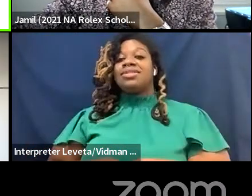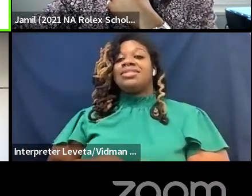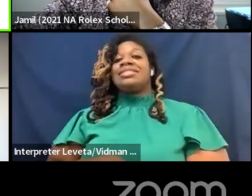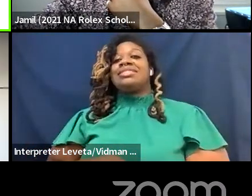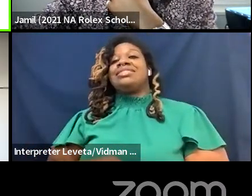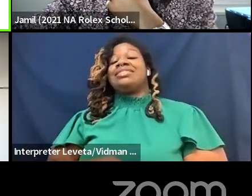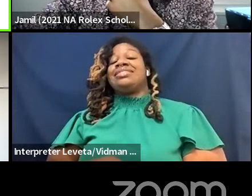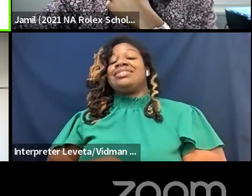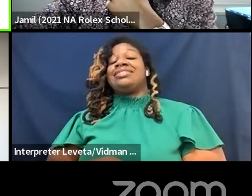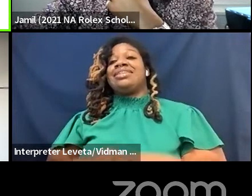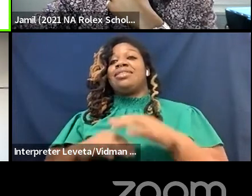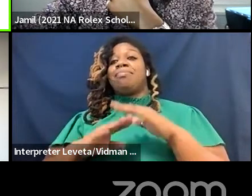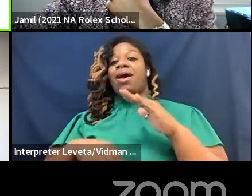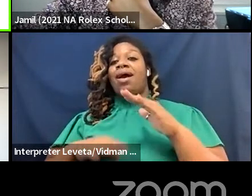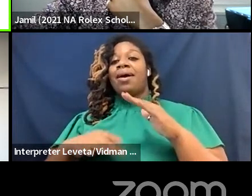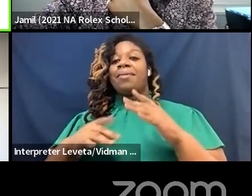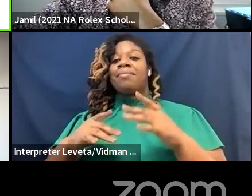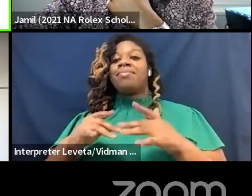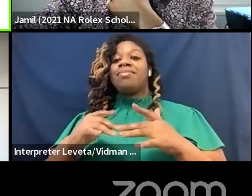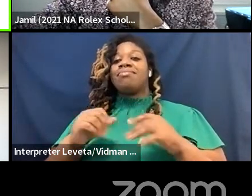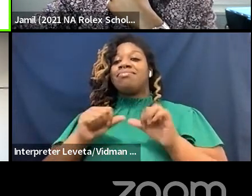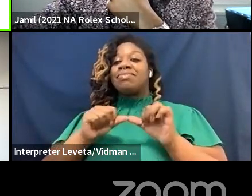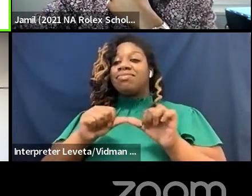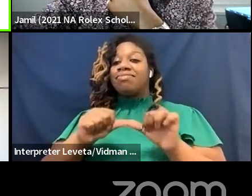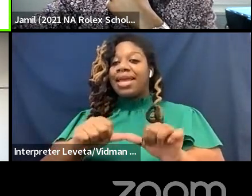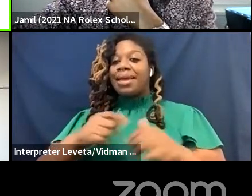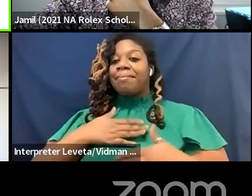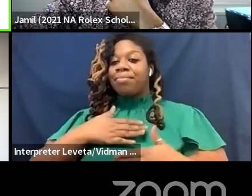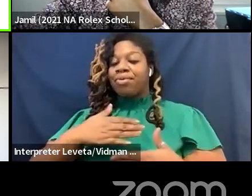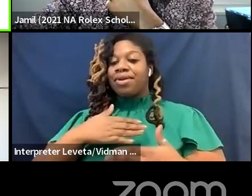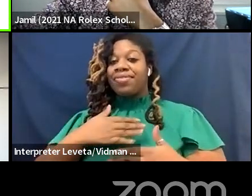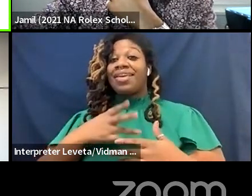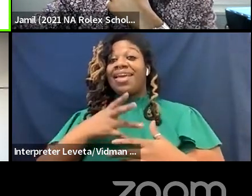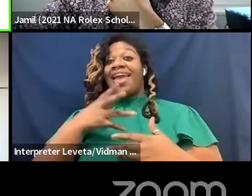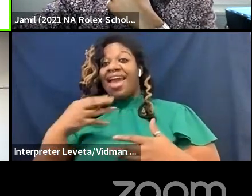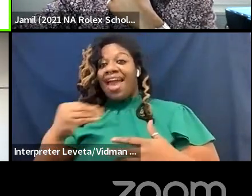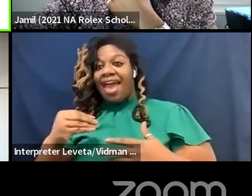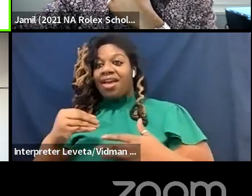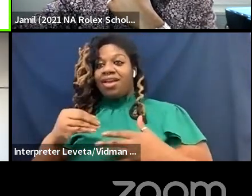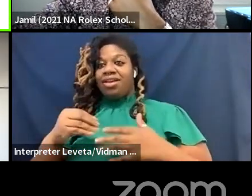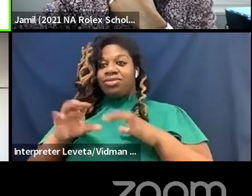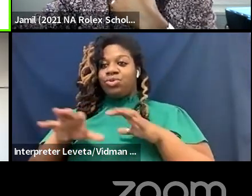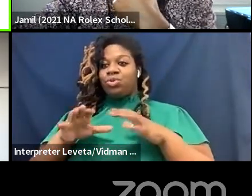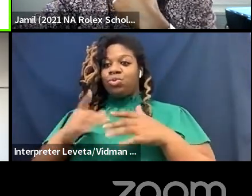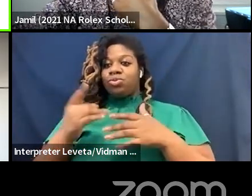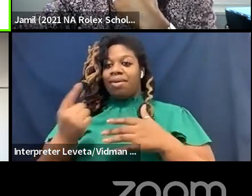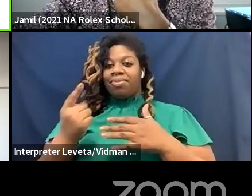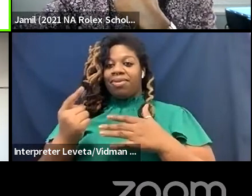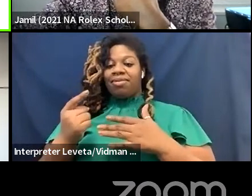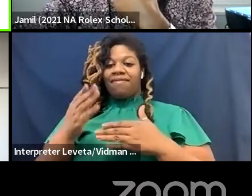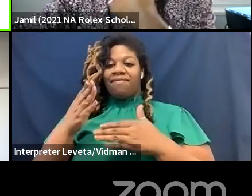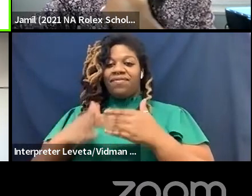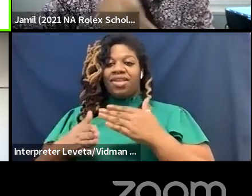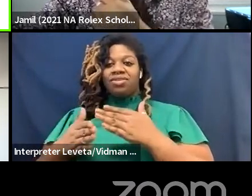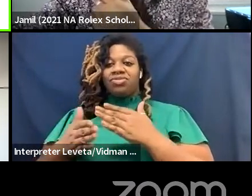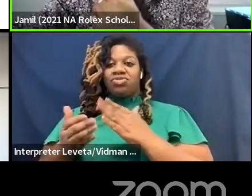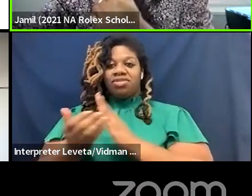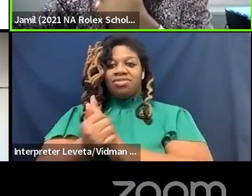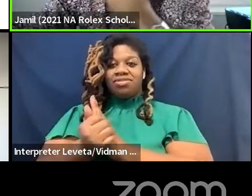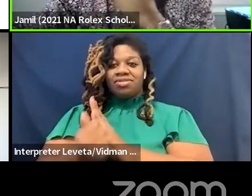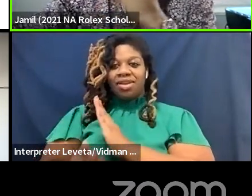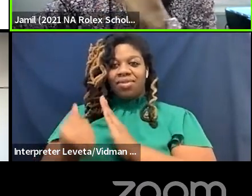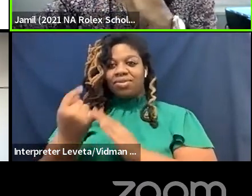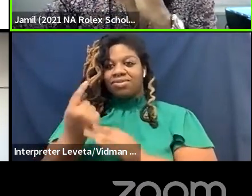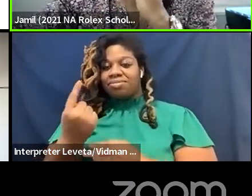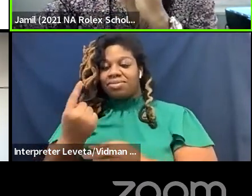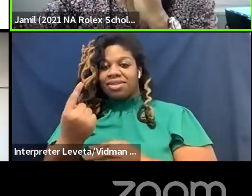already trying to like remain like calm, like, can I focus on my skill to breathe right now? That's the skill I'd like to do. Thank you. But they're asking us to